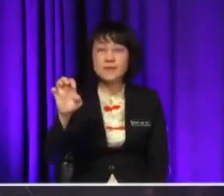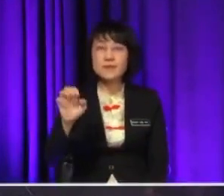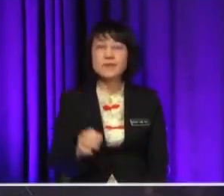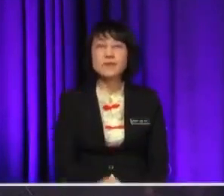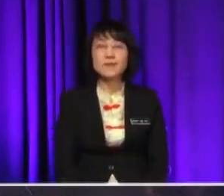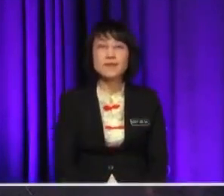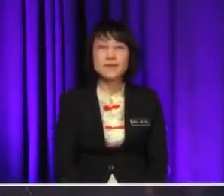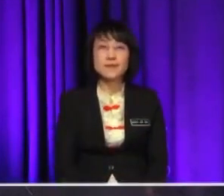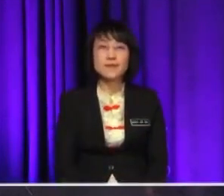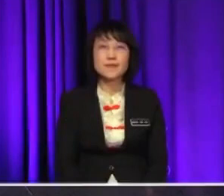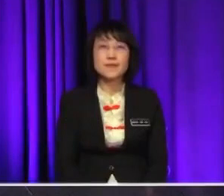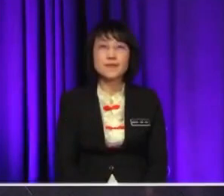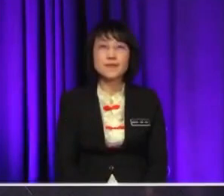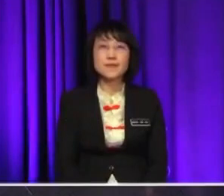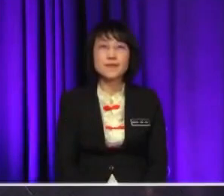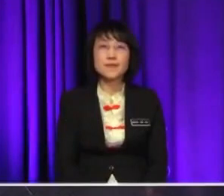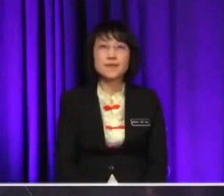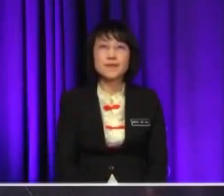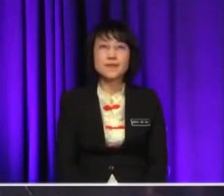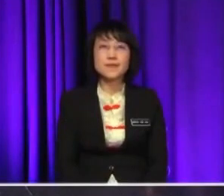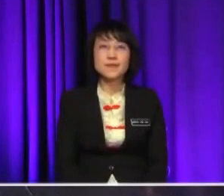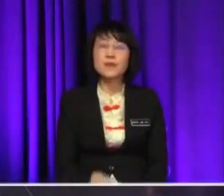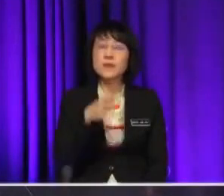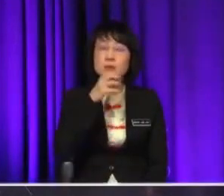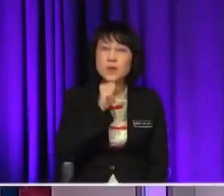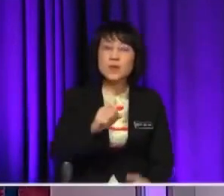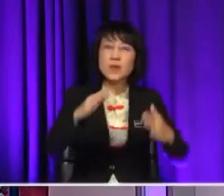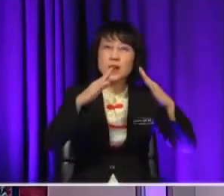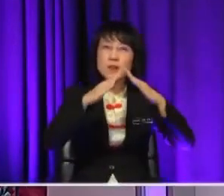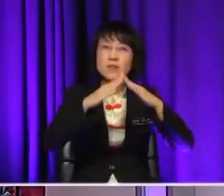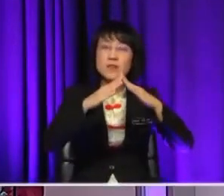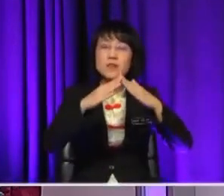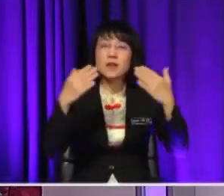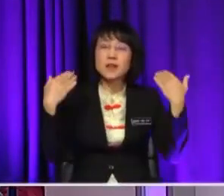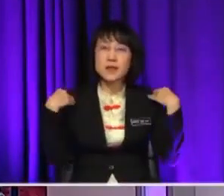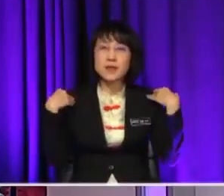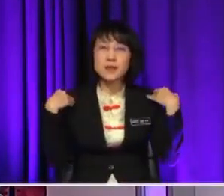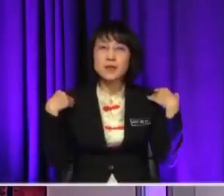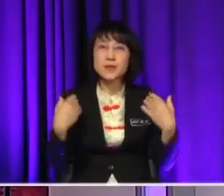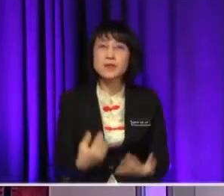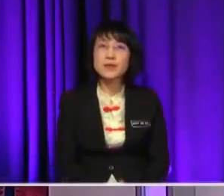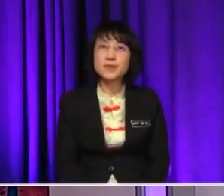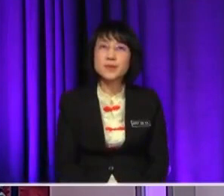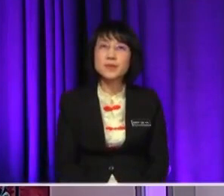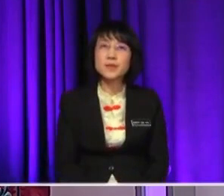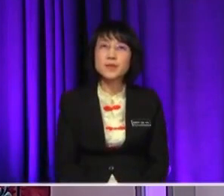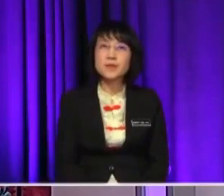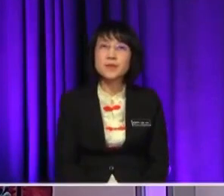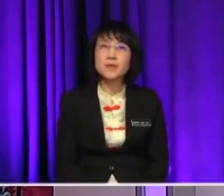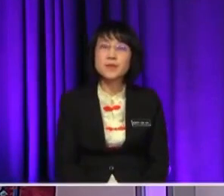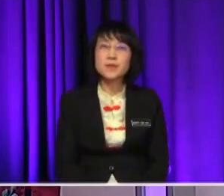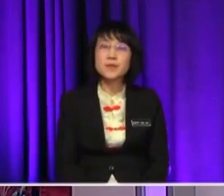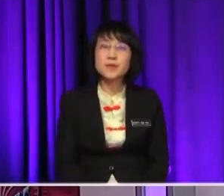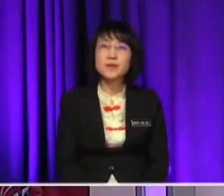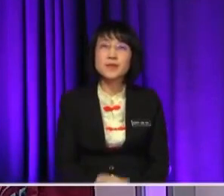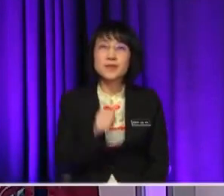not much anyway. But the older houses, they have them. Okay. Right? Unfortunately, it's not carpentry,